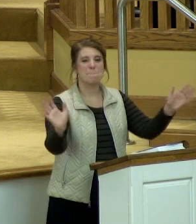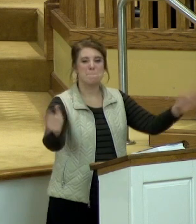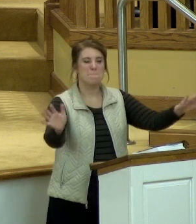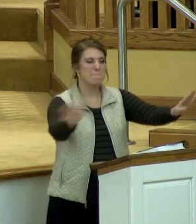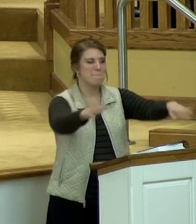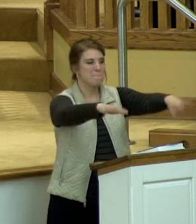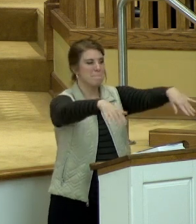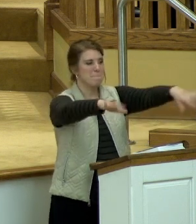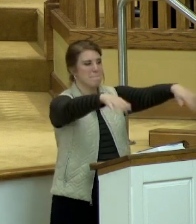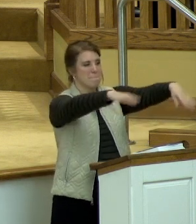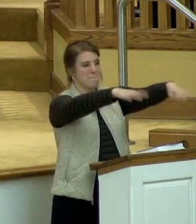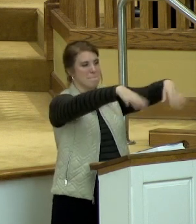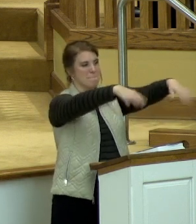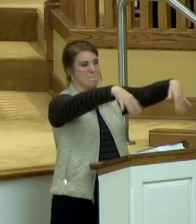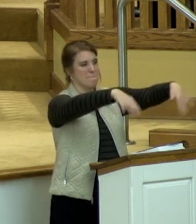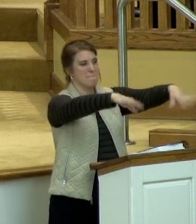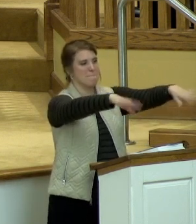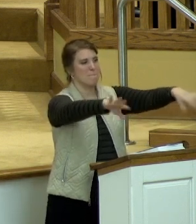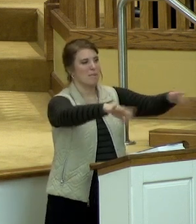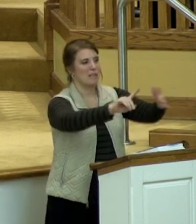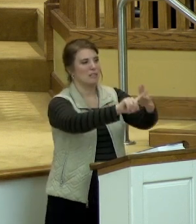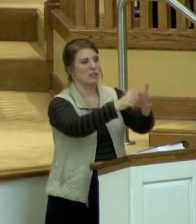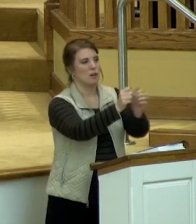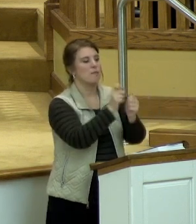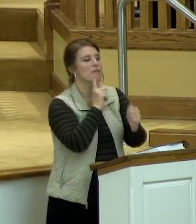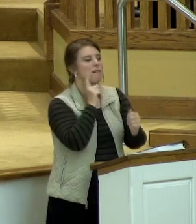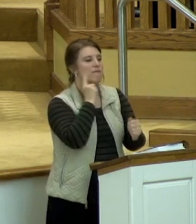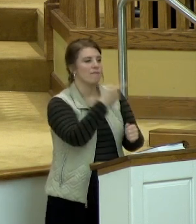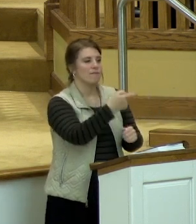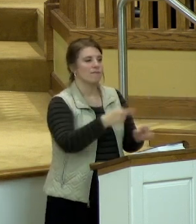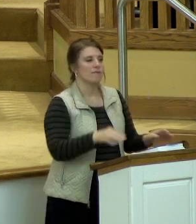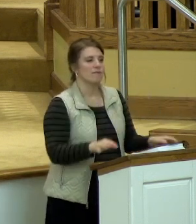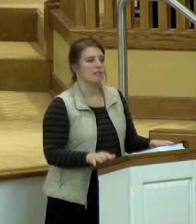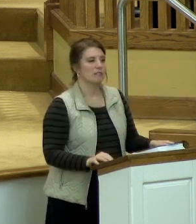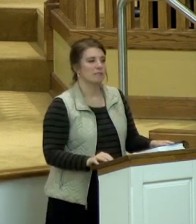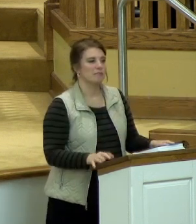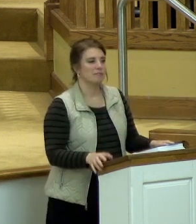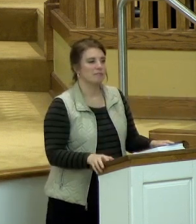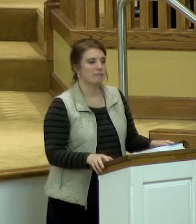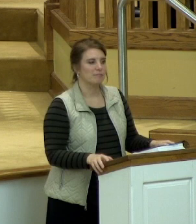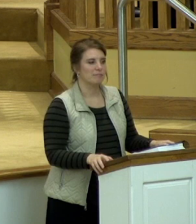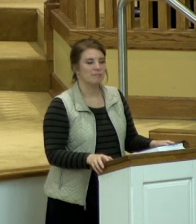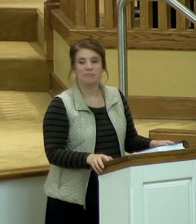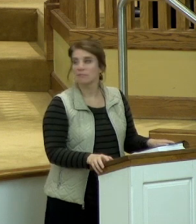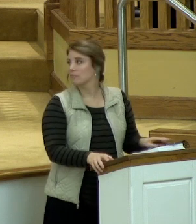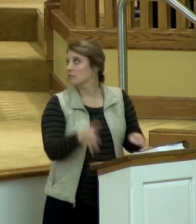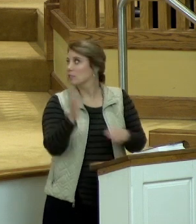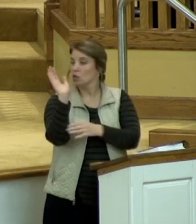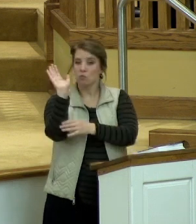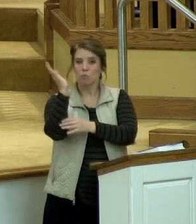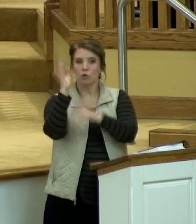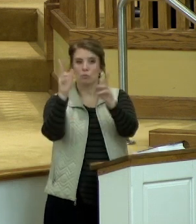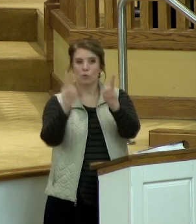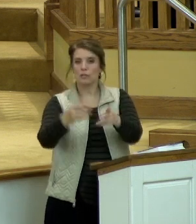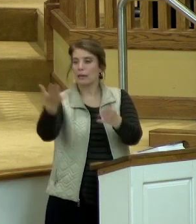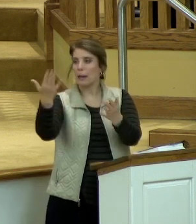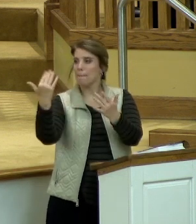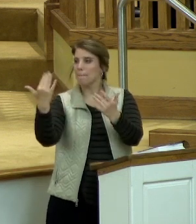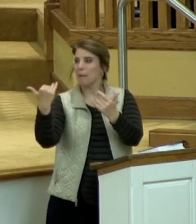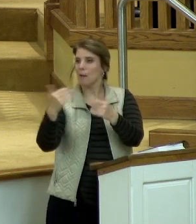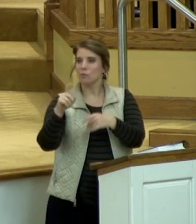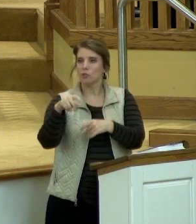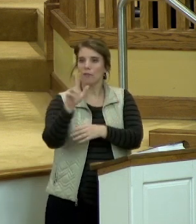deaf. Spokespersons, come on up. We should have three on this side.